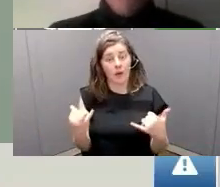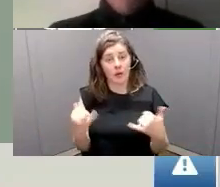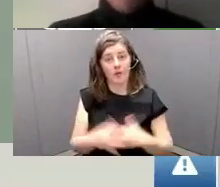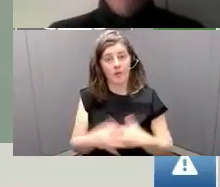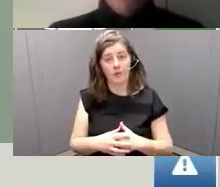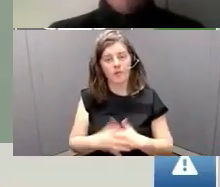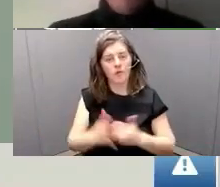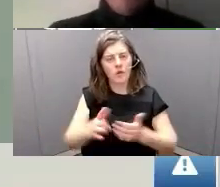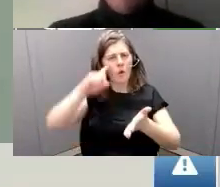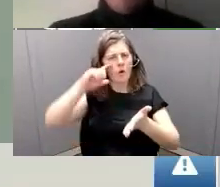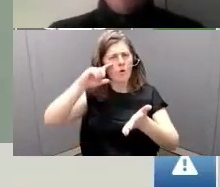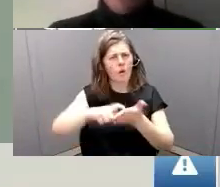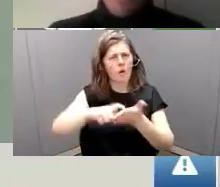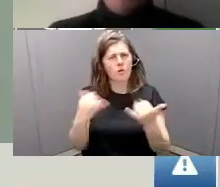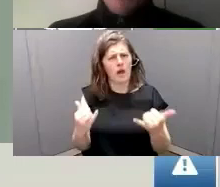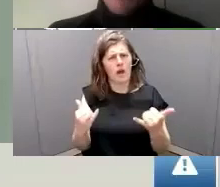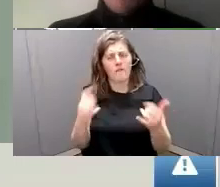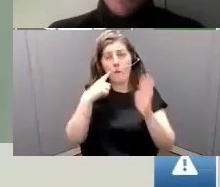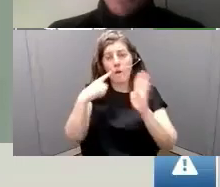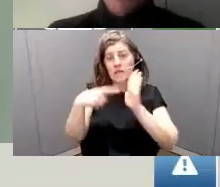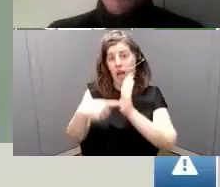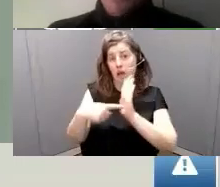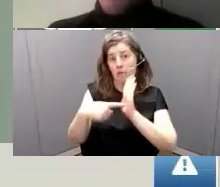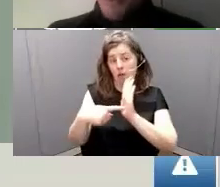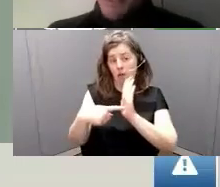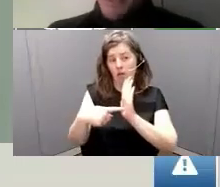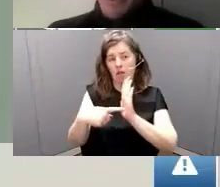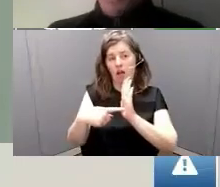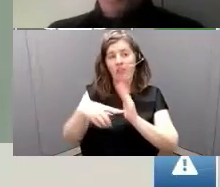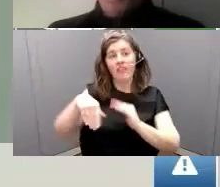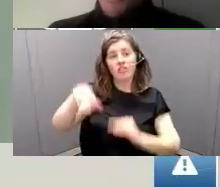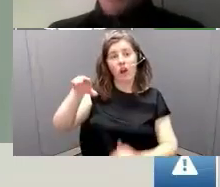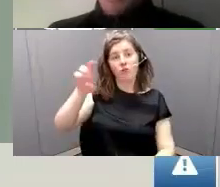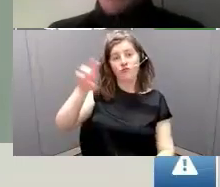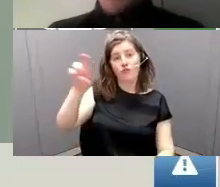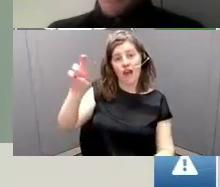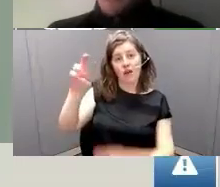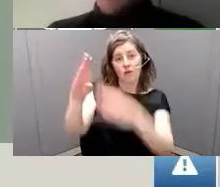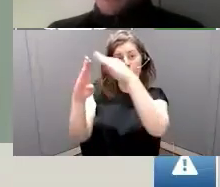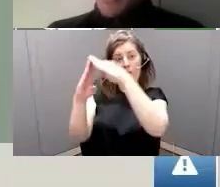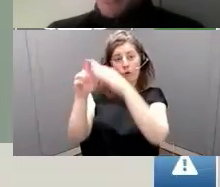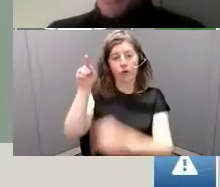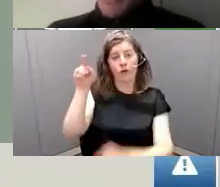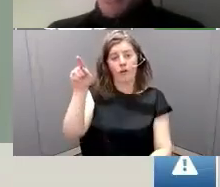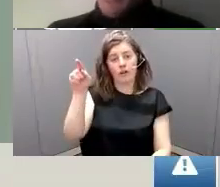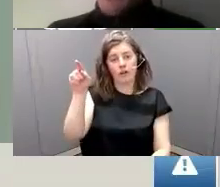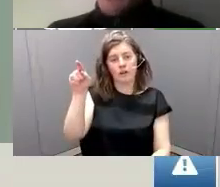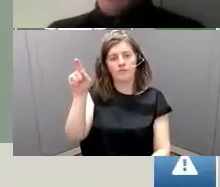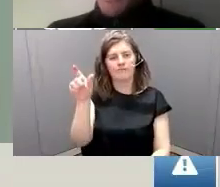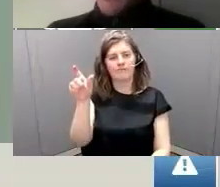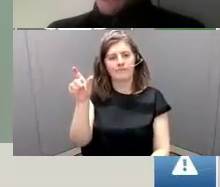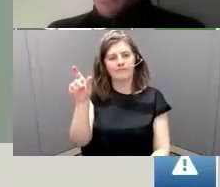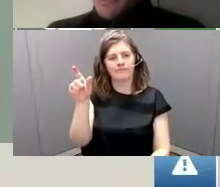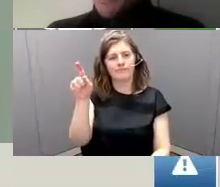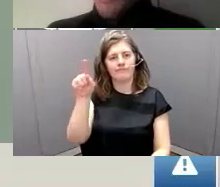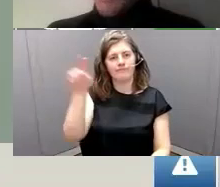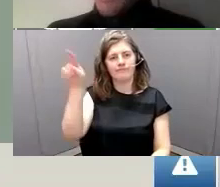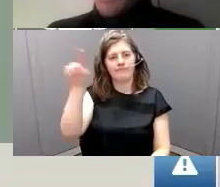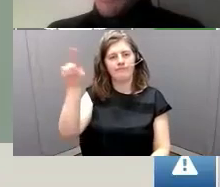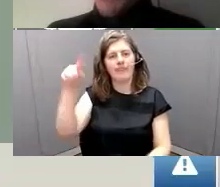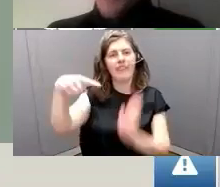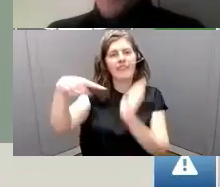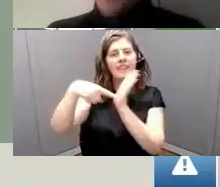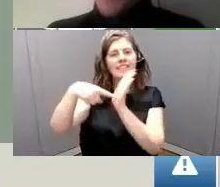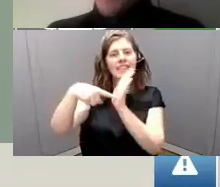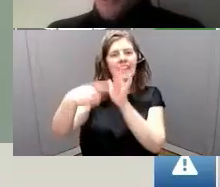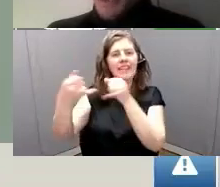you'll notice right off the bat, for example, in the top right-hand corner, it says the deadline will be